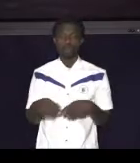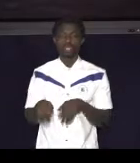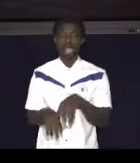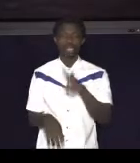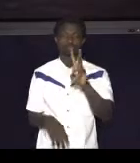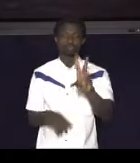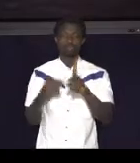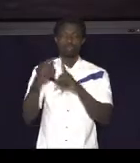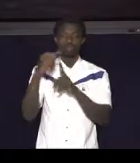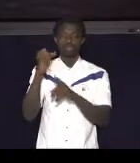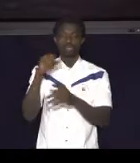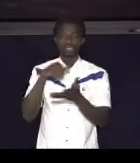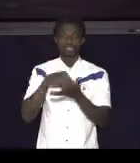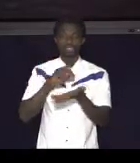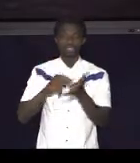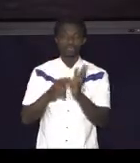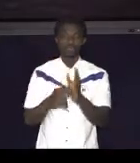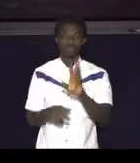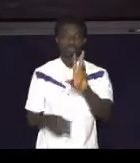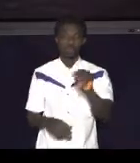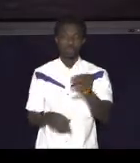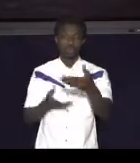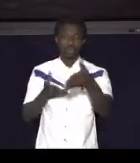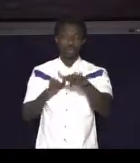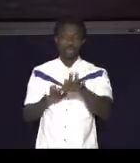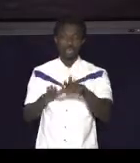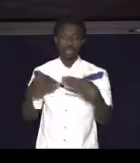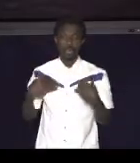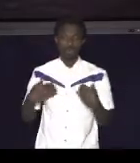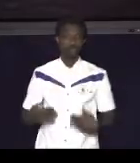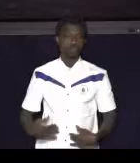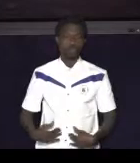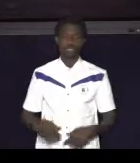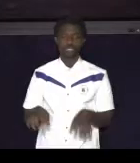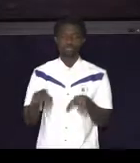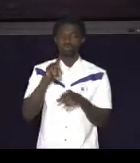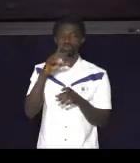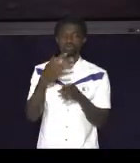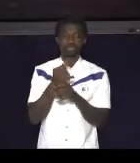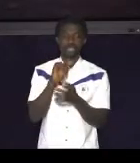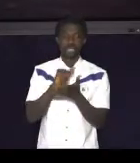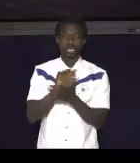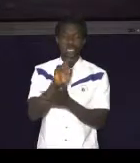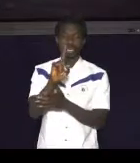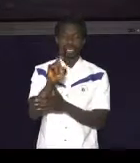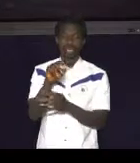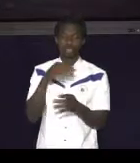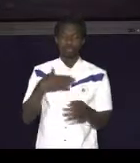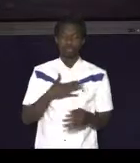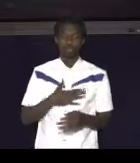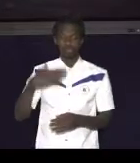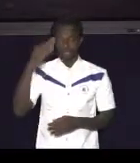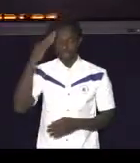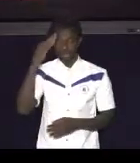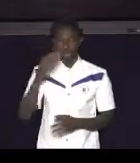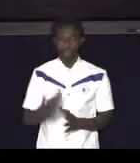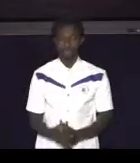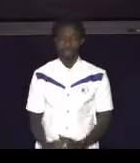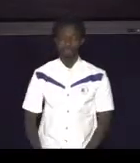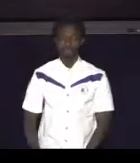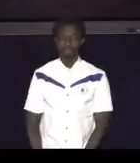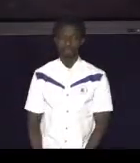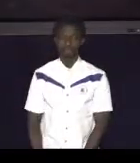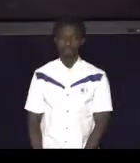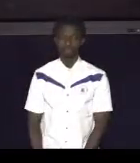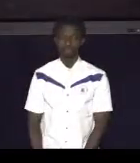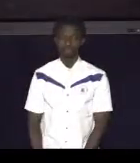words, it means no dead body. Do you get that? Please take note.